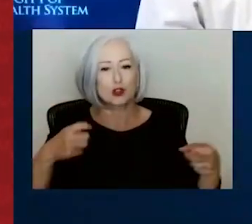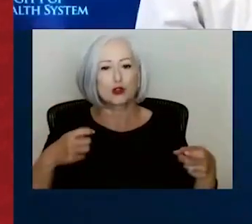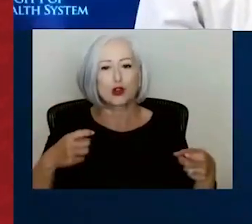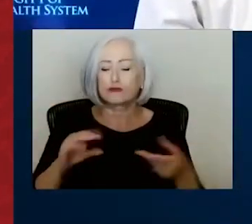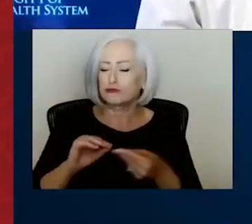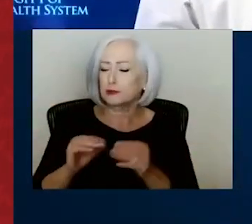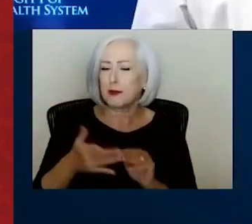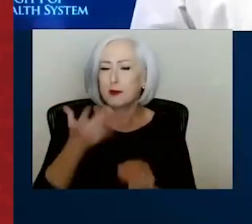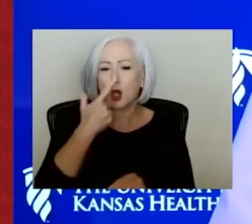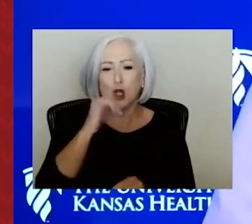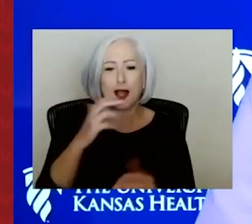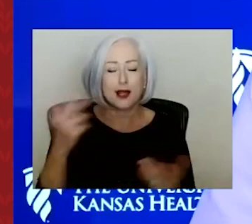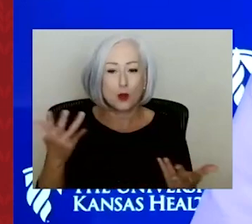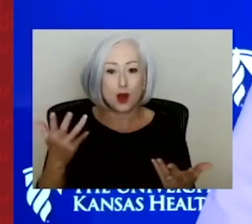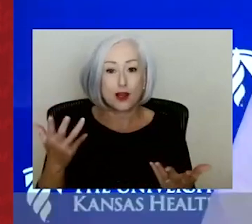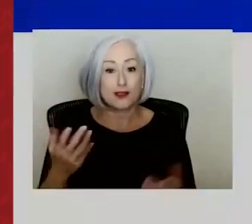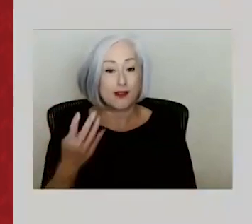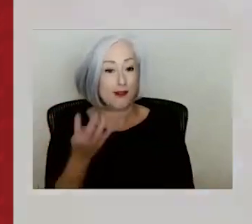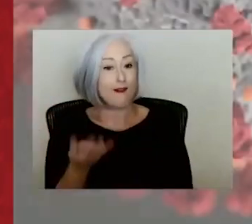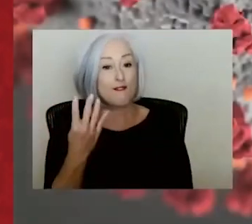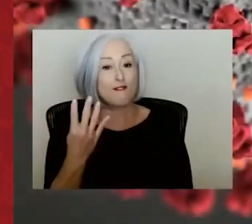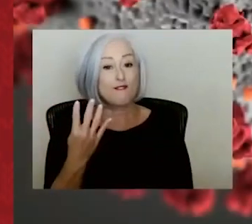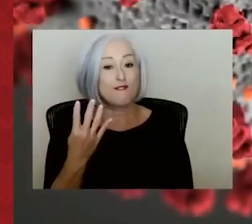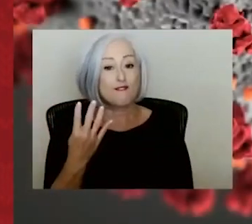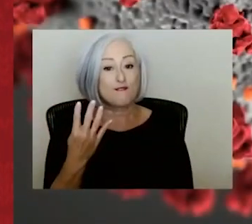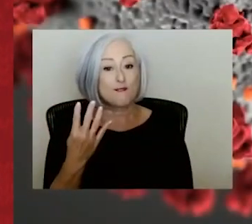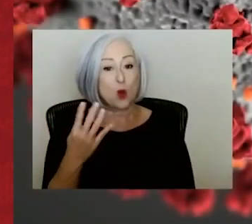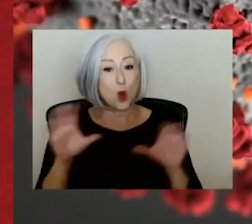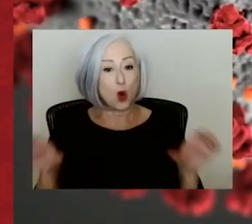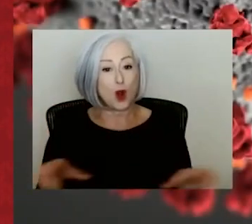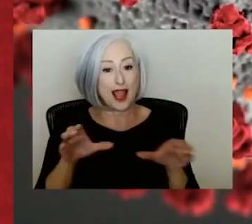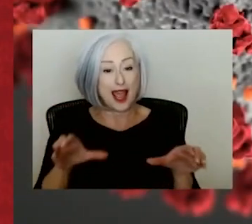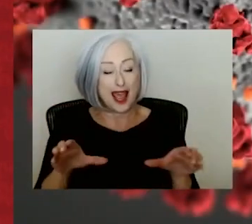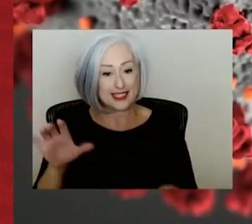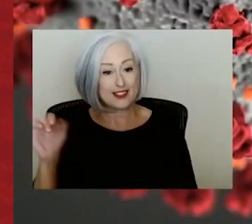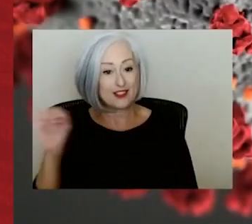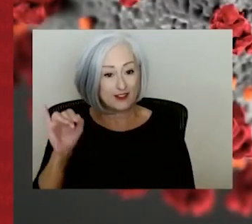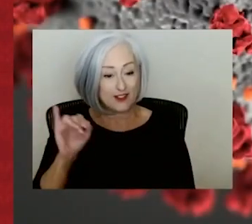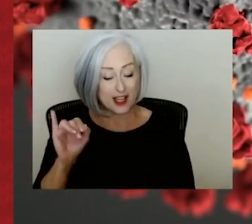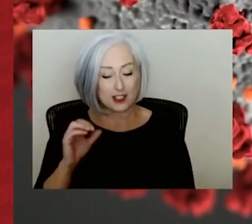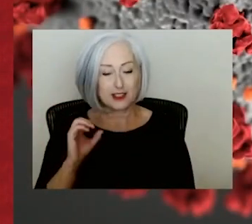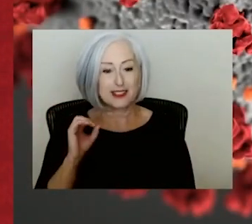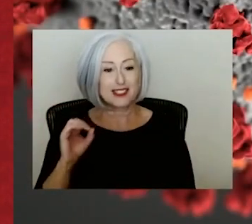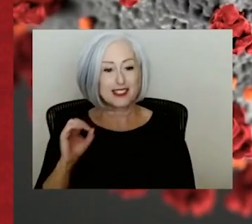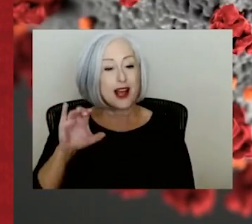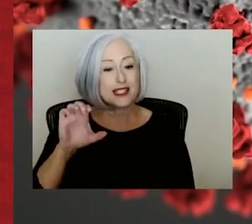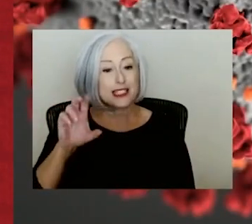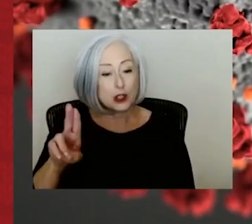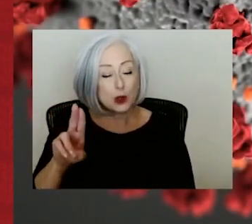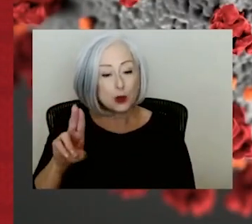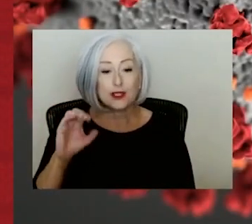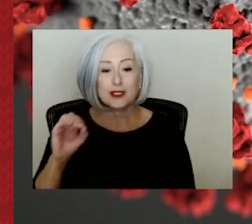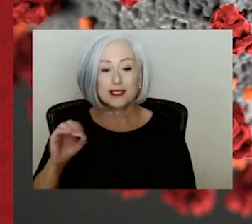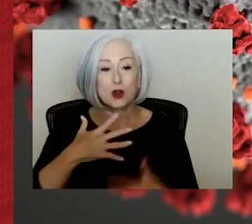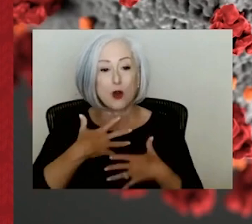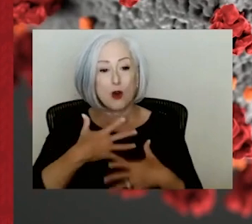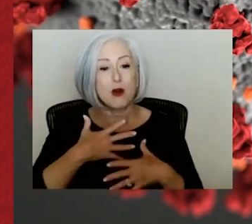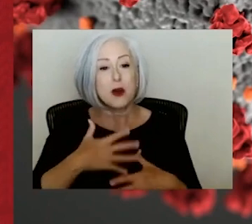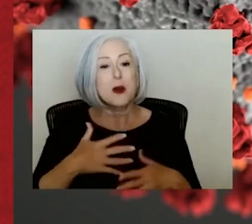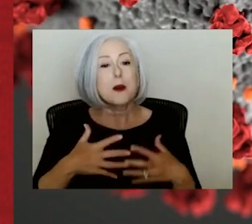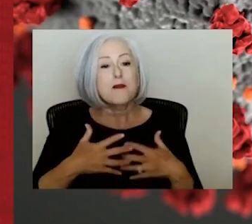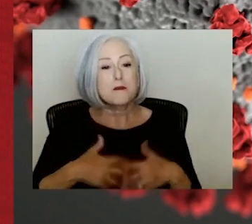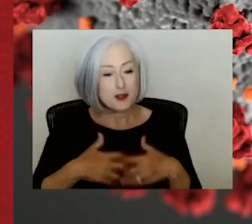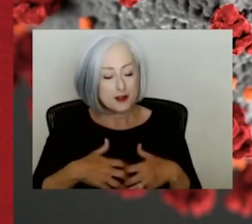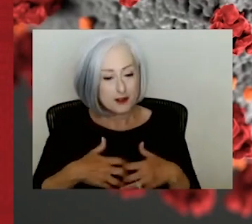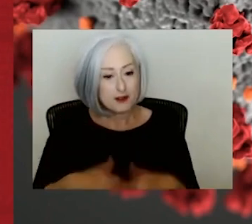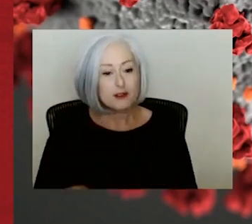in the health system, we have 4 active infections, 0 in the ICU, 0 on the ventilator, still 9 in that recovery period. So still